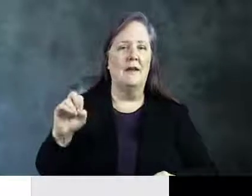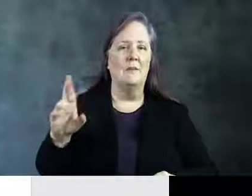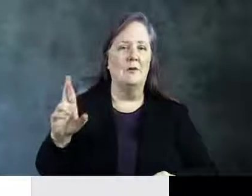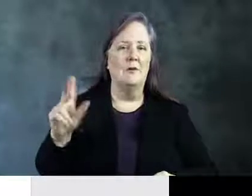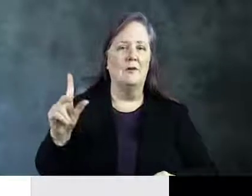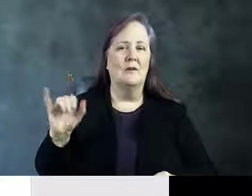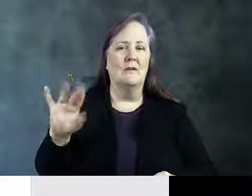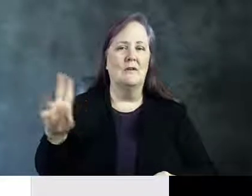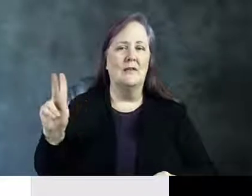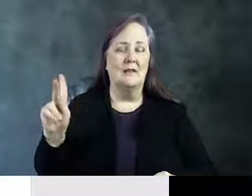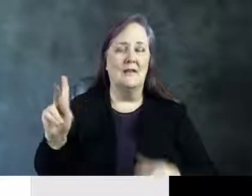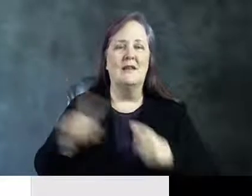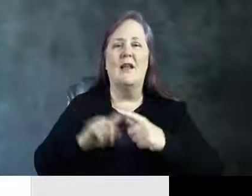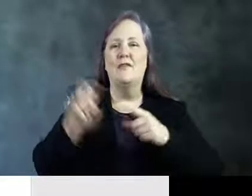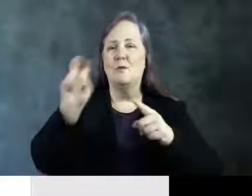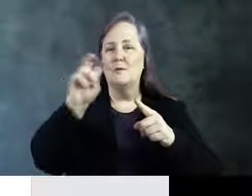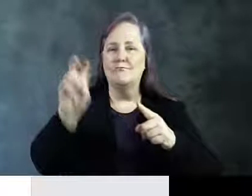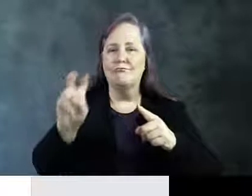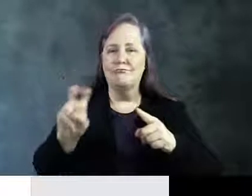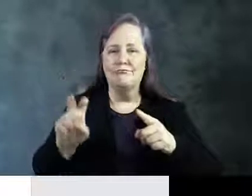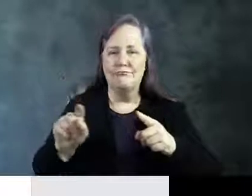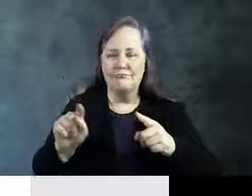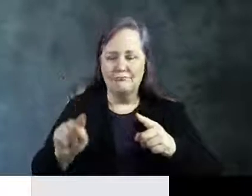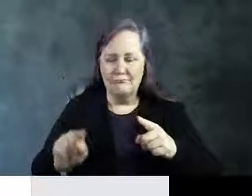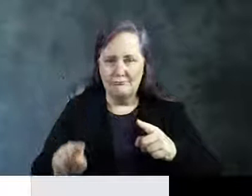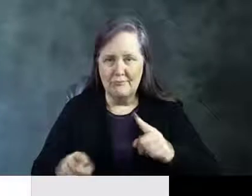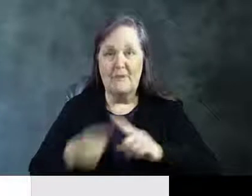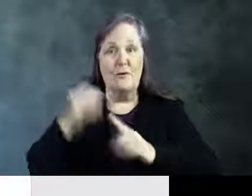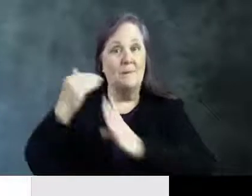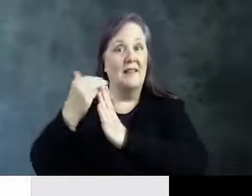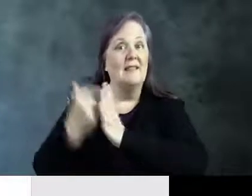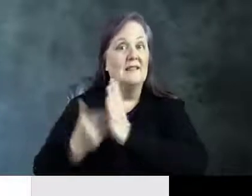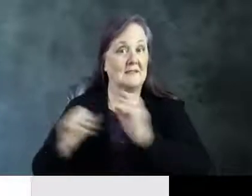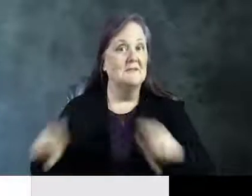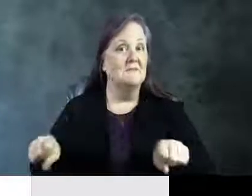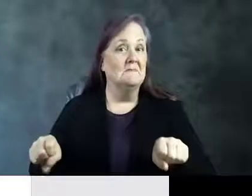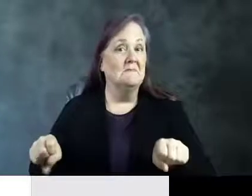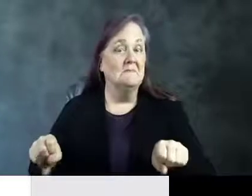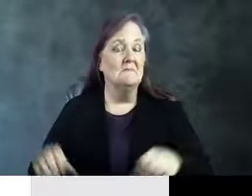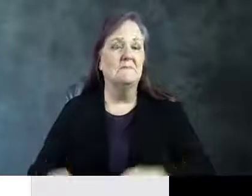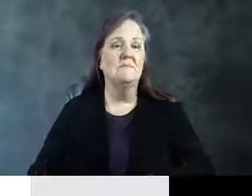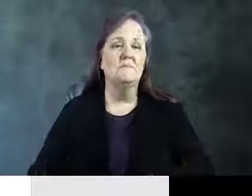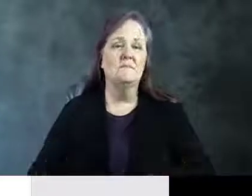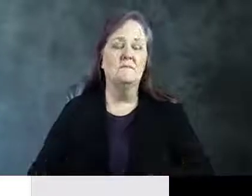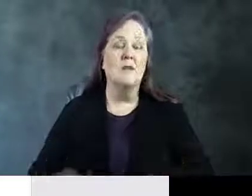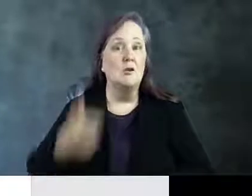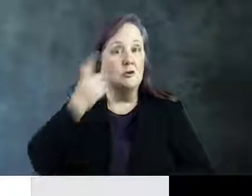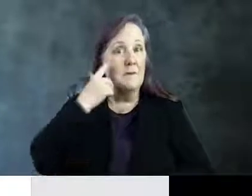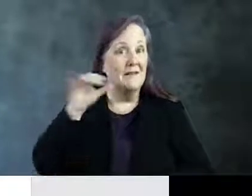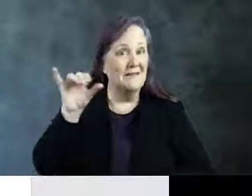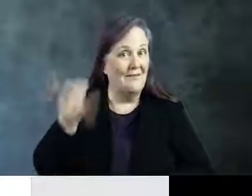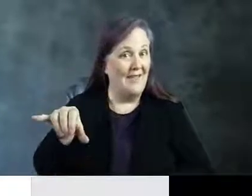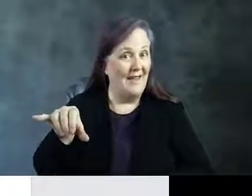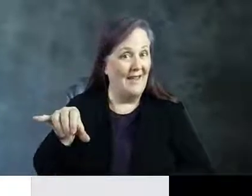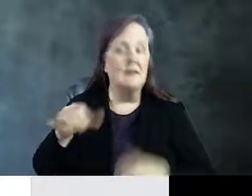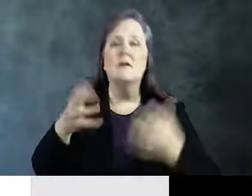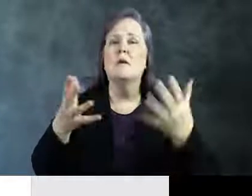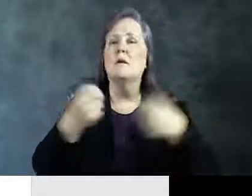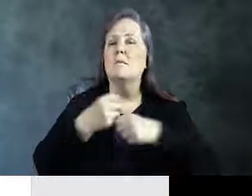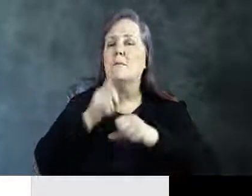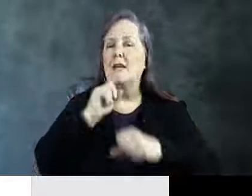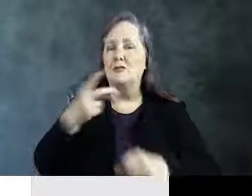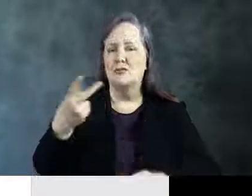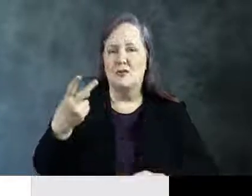then choose to navigate to those hyperlinks from that list. And because of that, we want to make sure our hyperlinks always